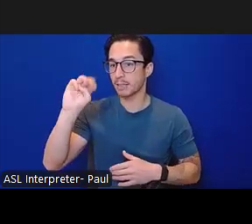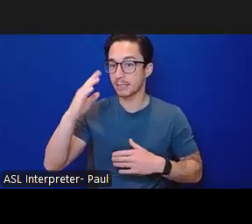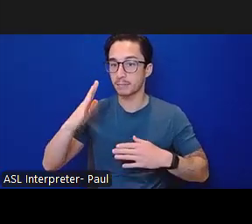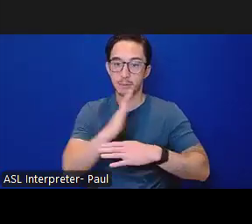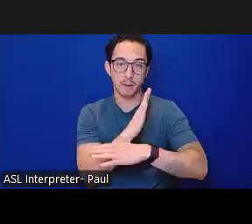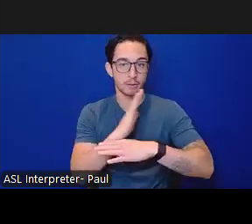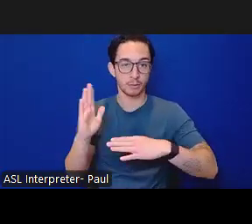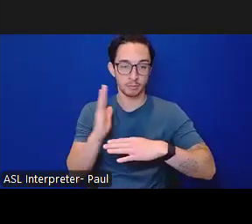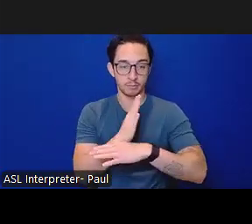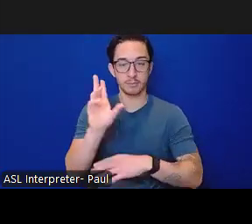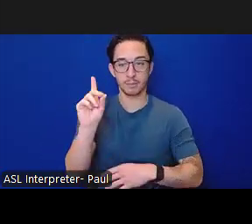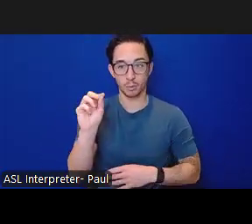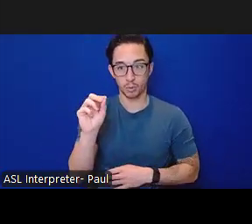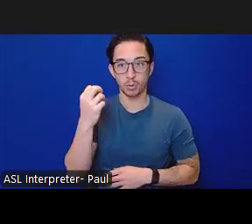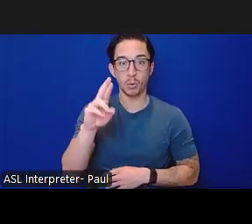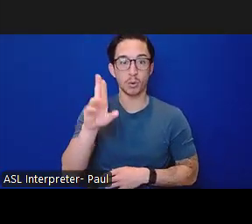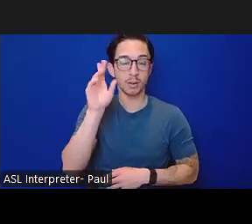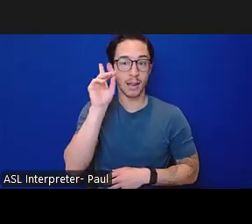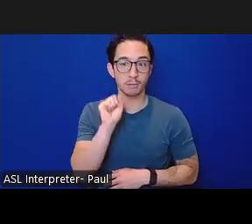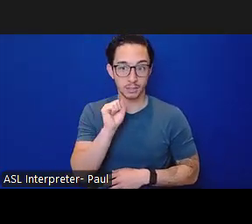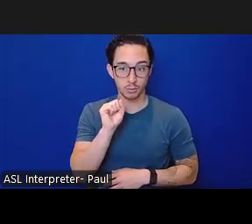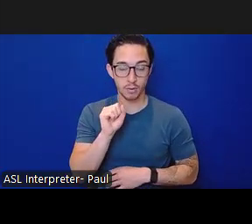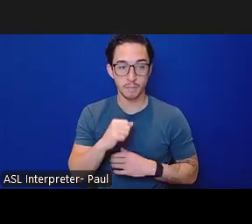disorder or Down syndrome.